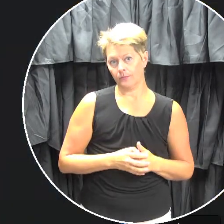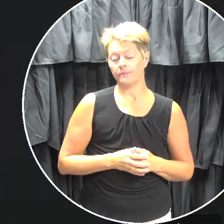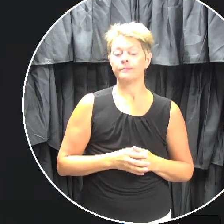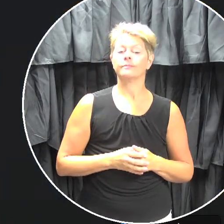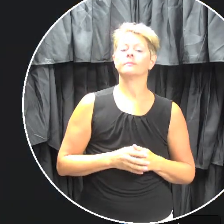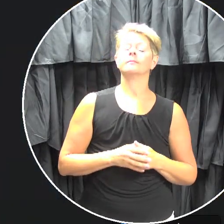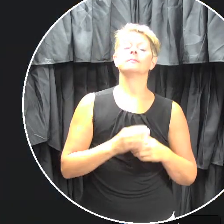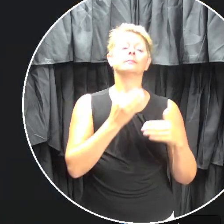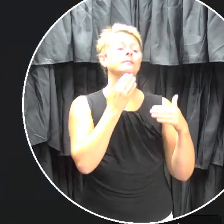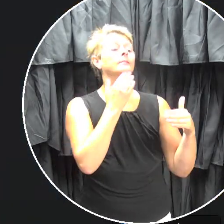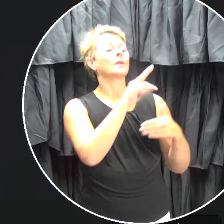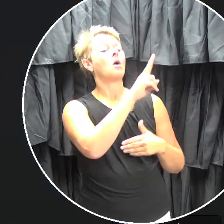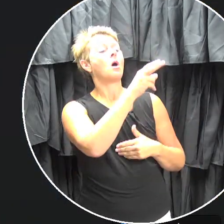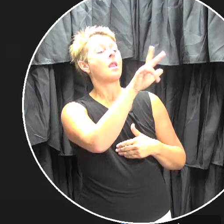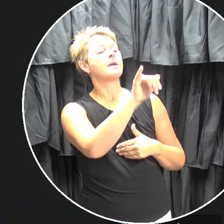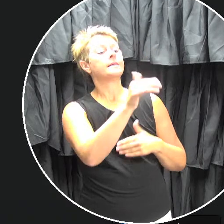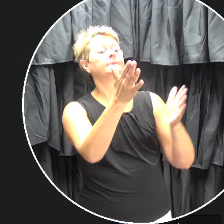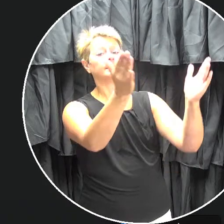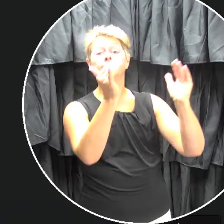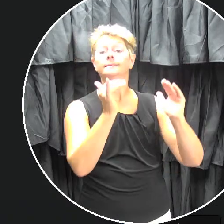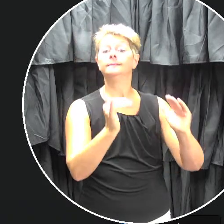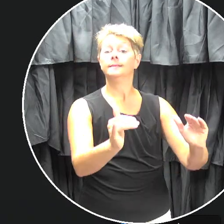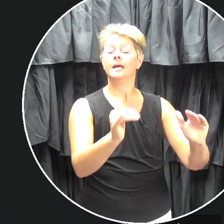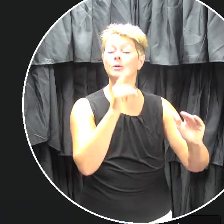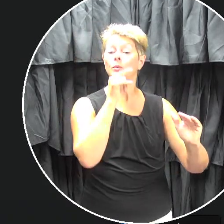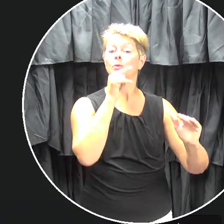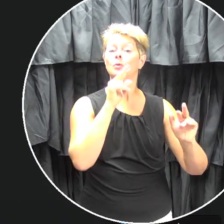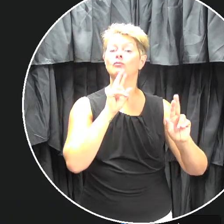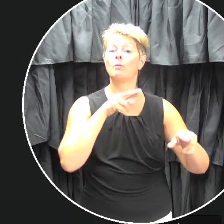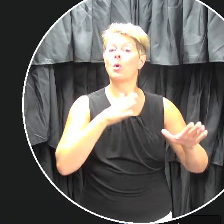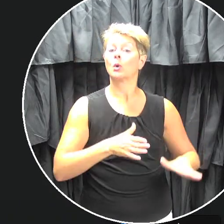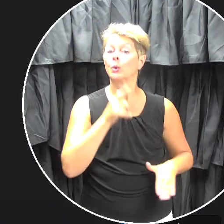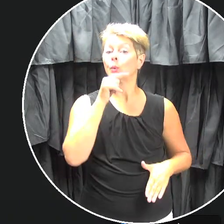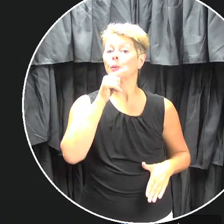Thanks, Holly. Next up for questions,